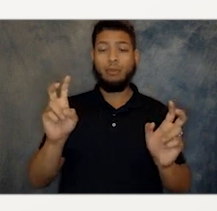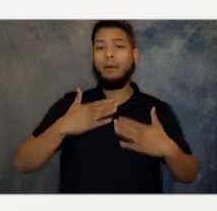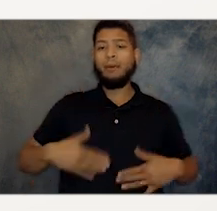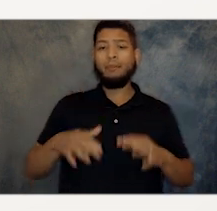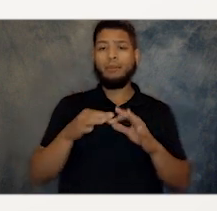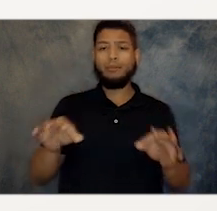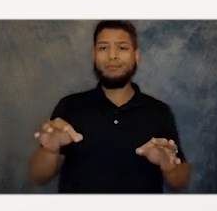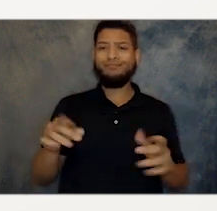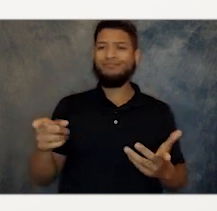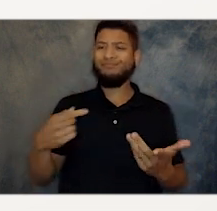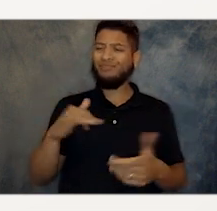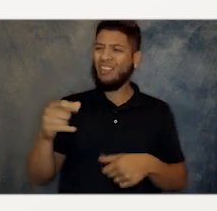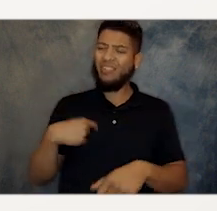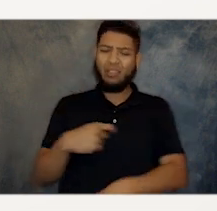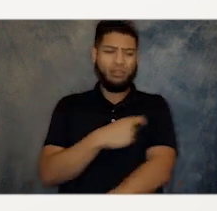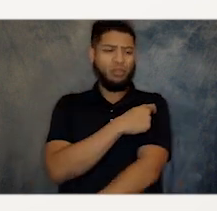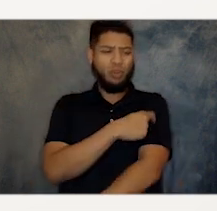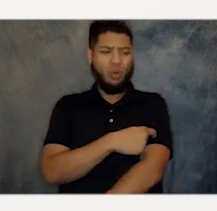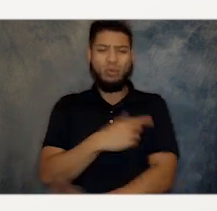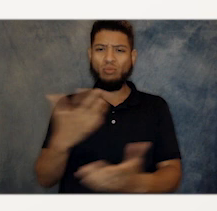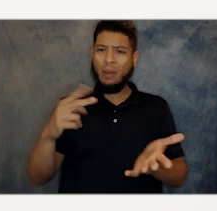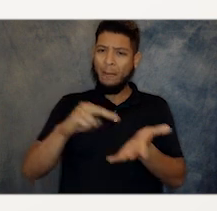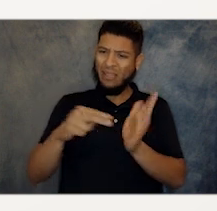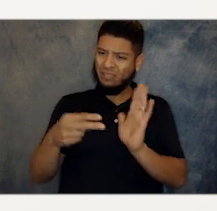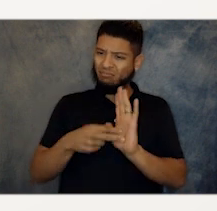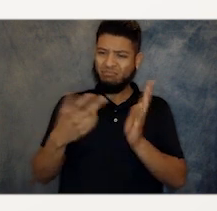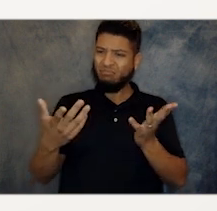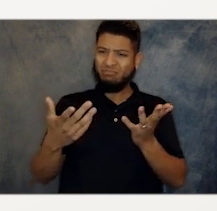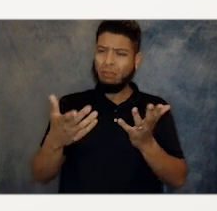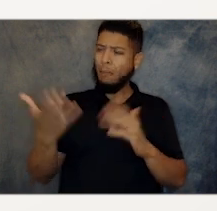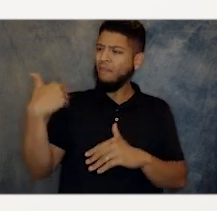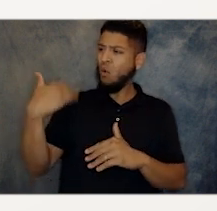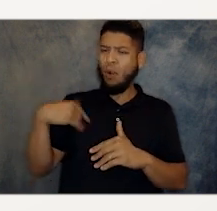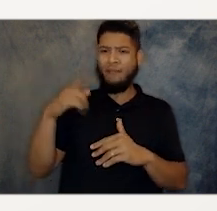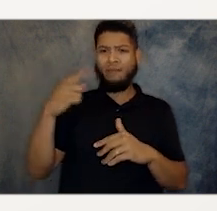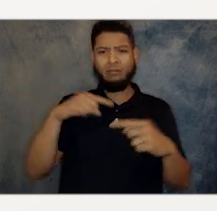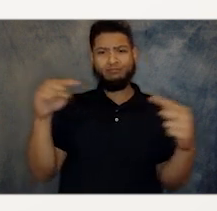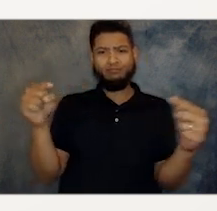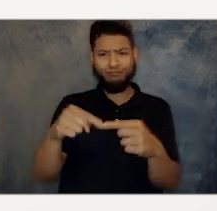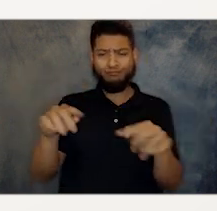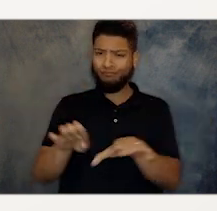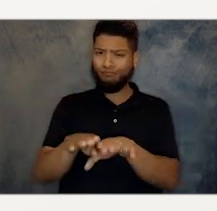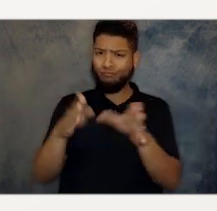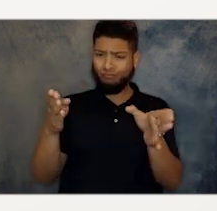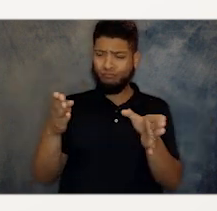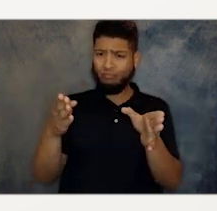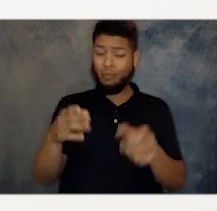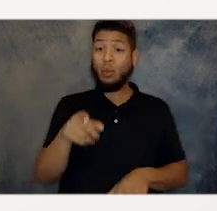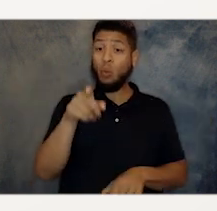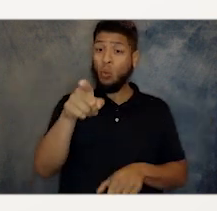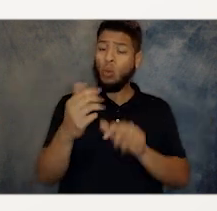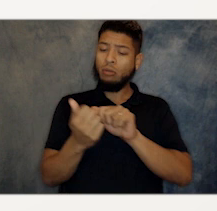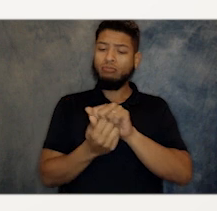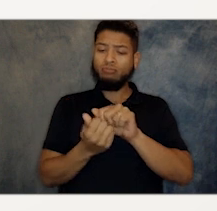What is a scar, if not the memory of a once open wound? You press your finger between